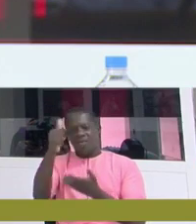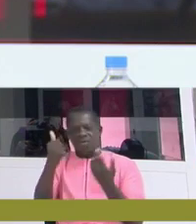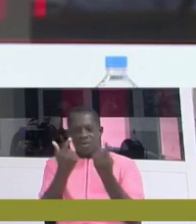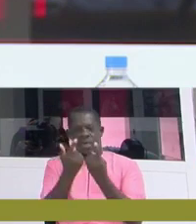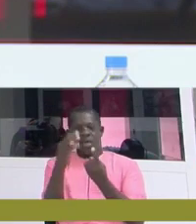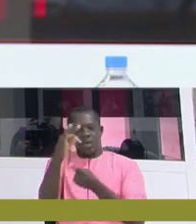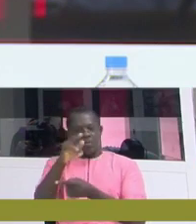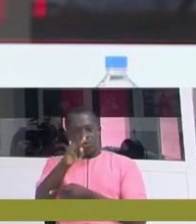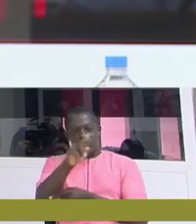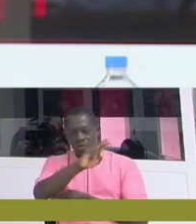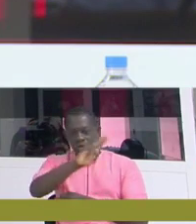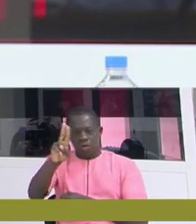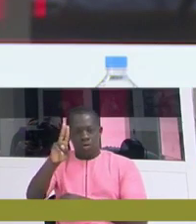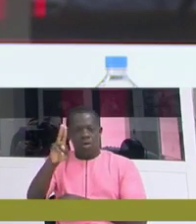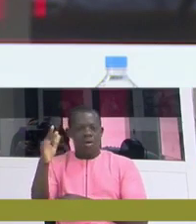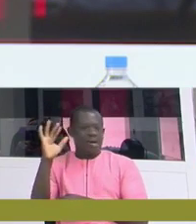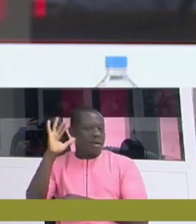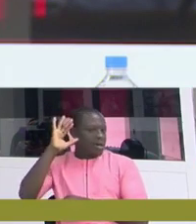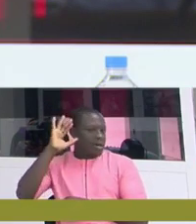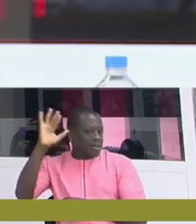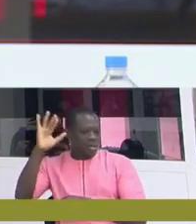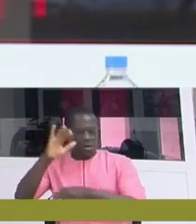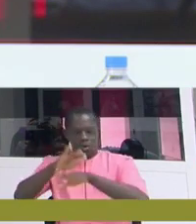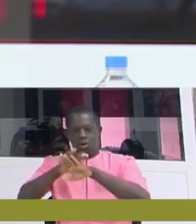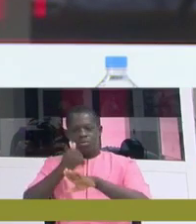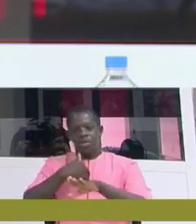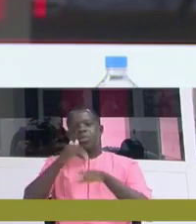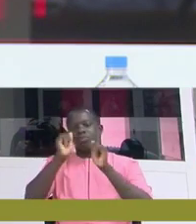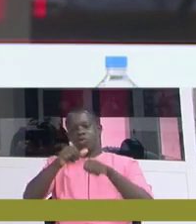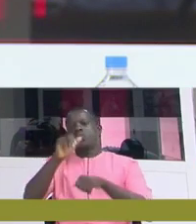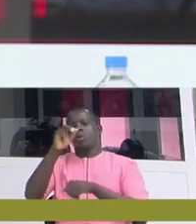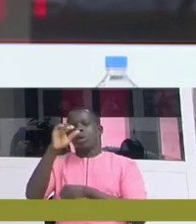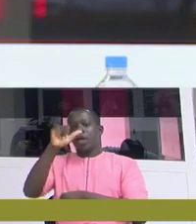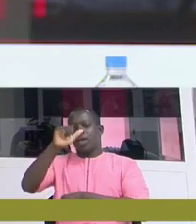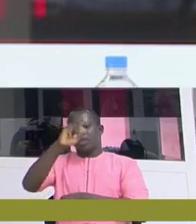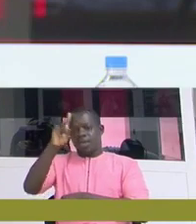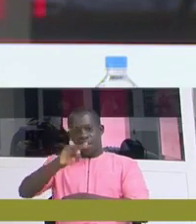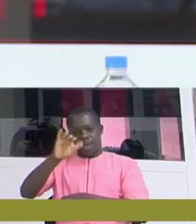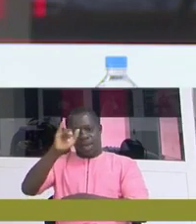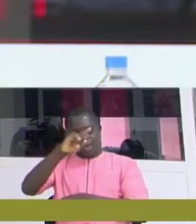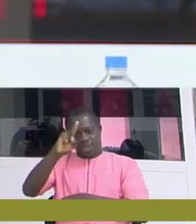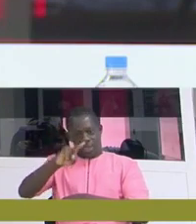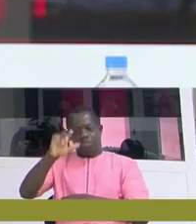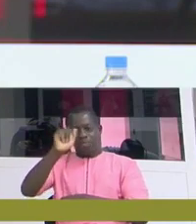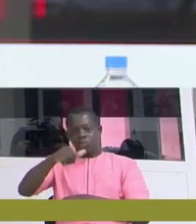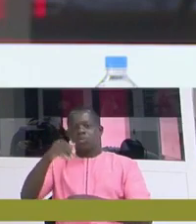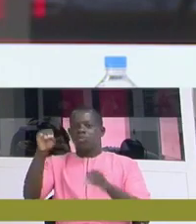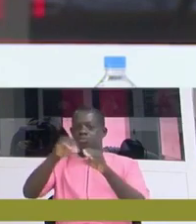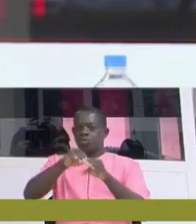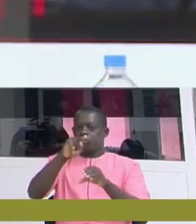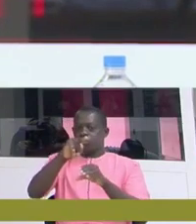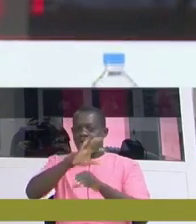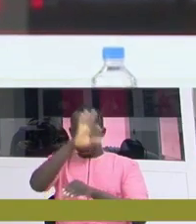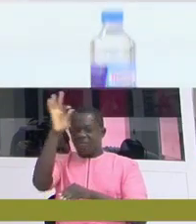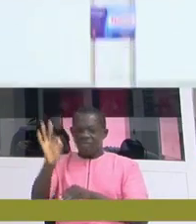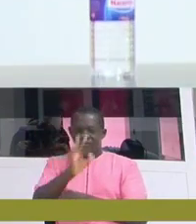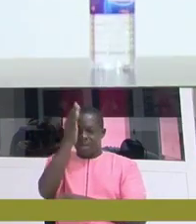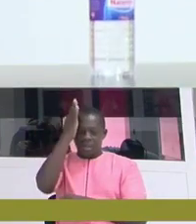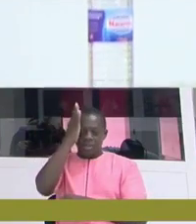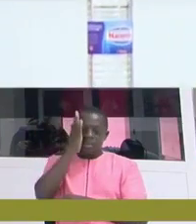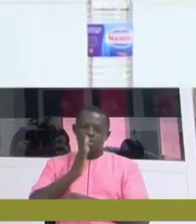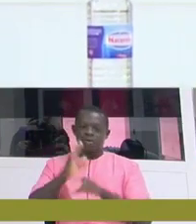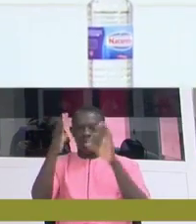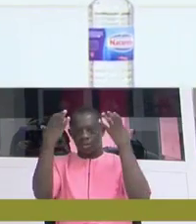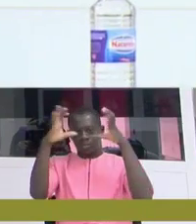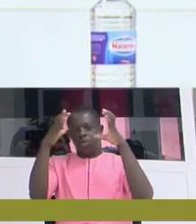don't listen to me, Assis will problem land you in a very serious problem. I told him